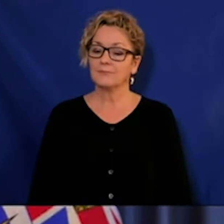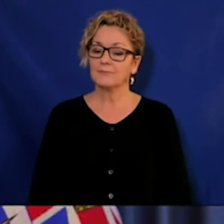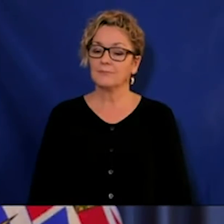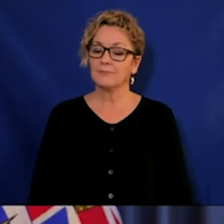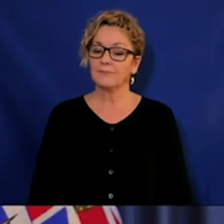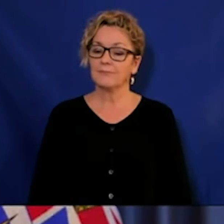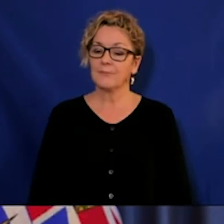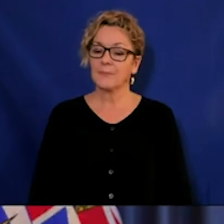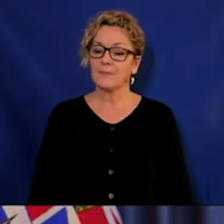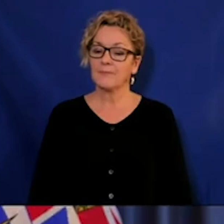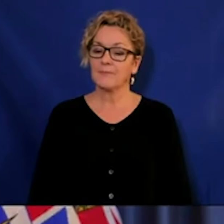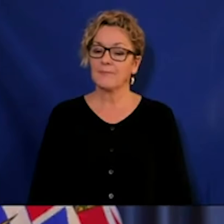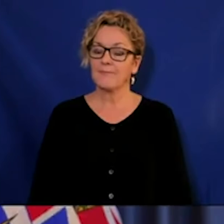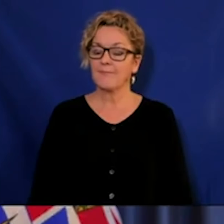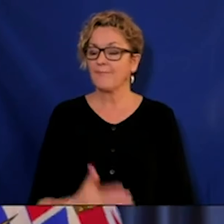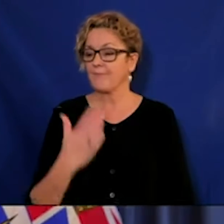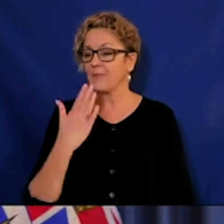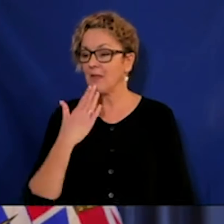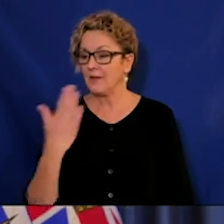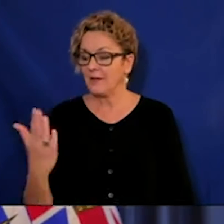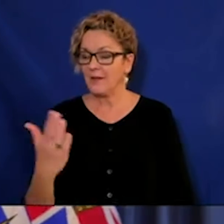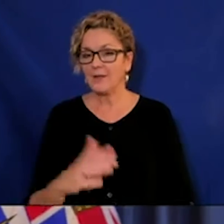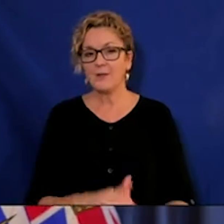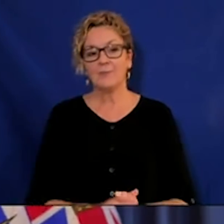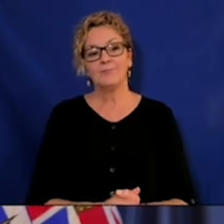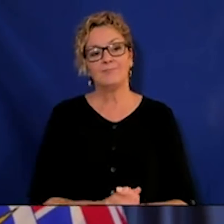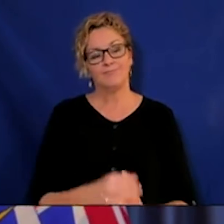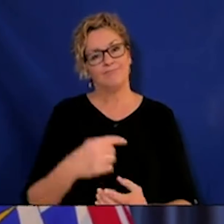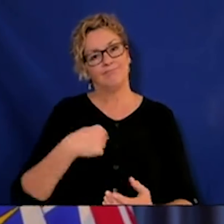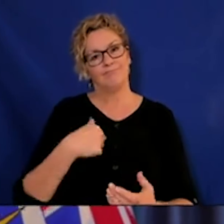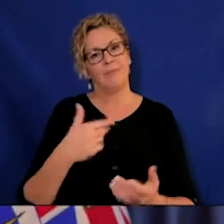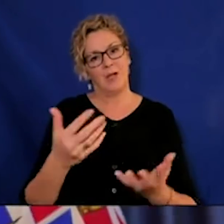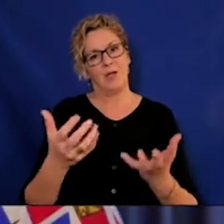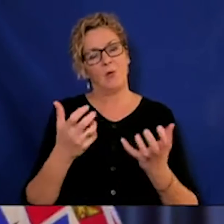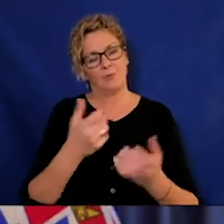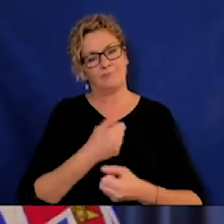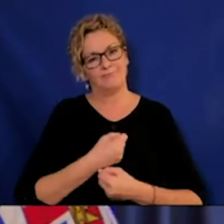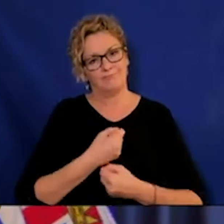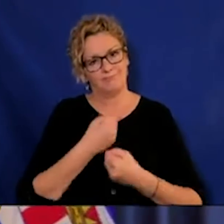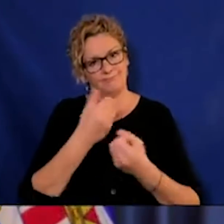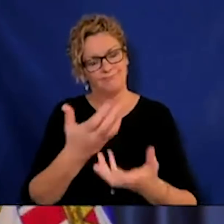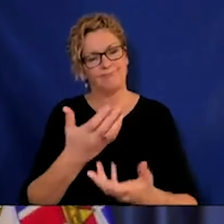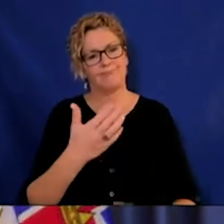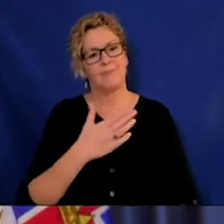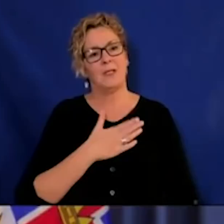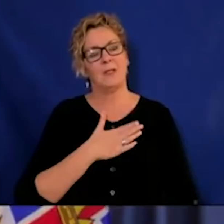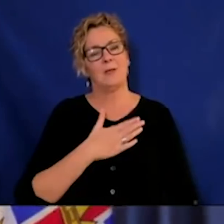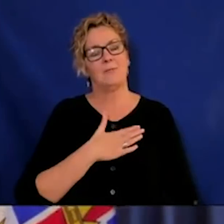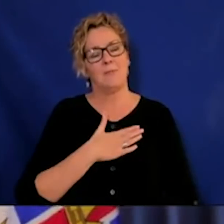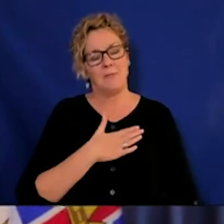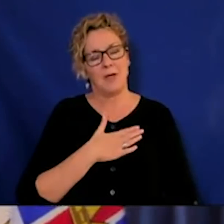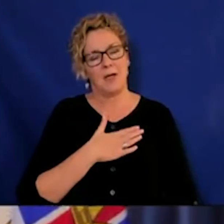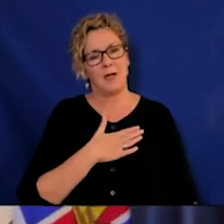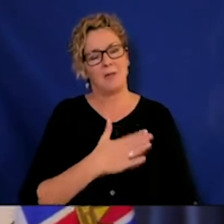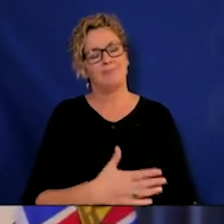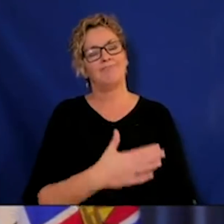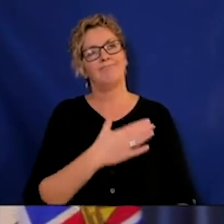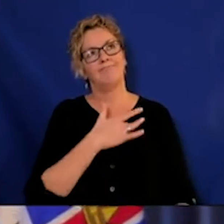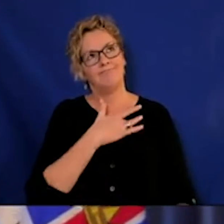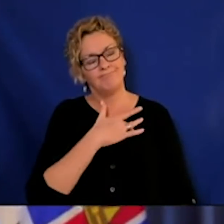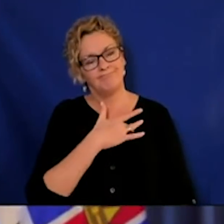Thank you very much, Dr. Henry, and I wanted to start by expressing my condolences, that of